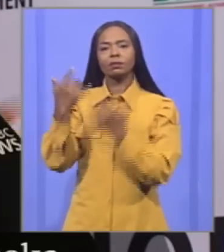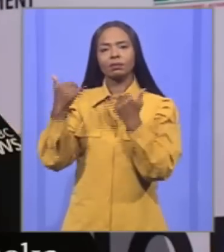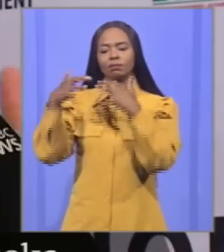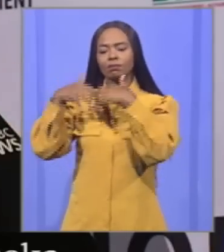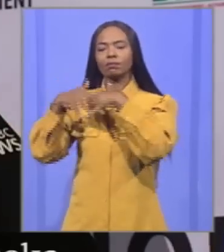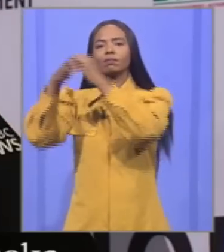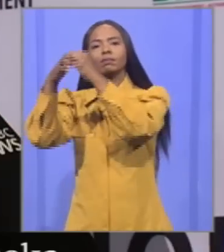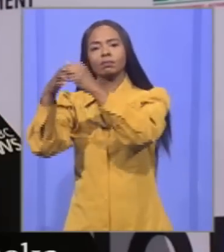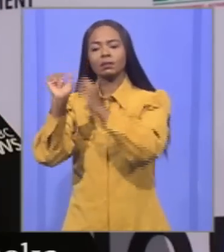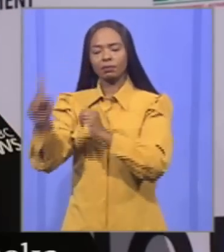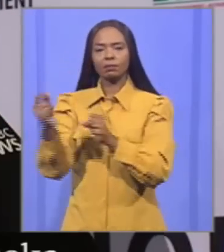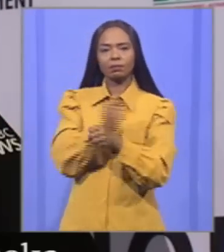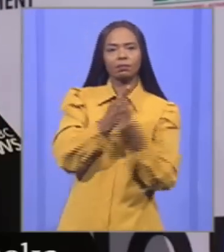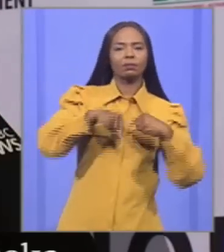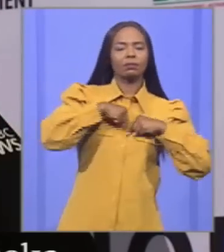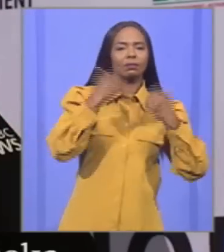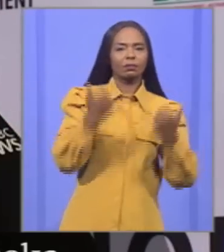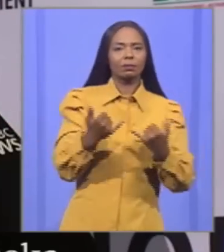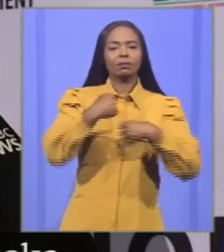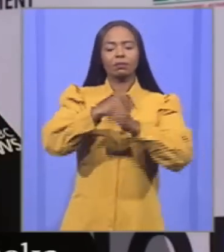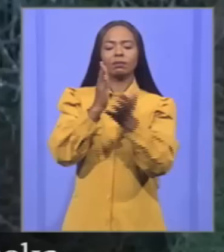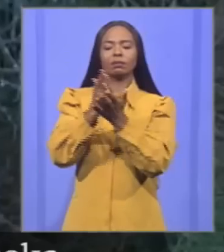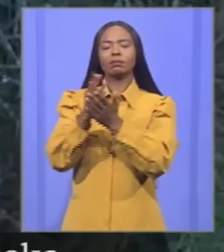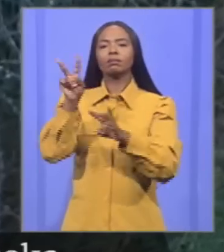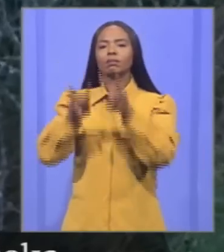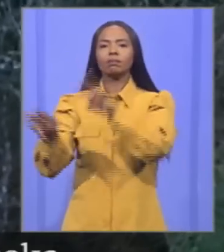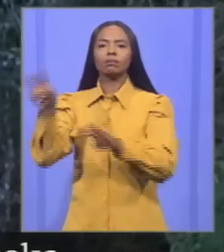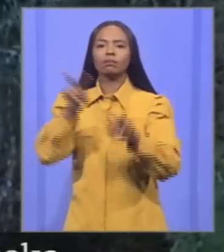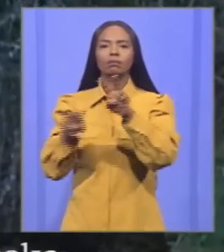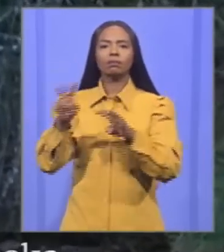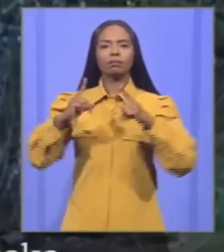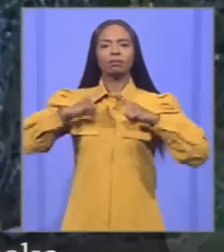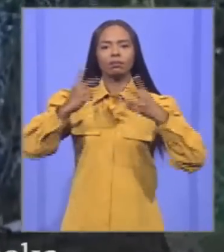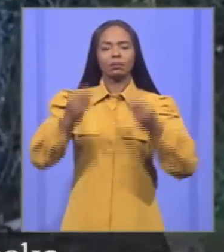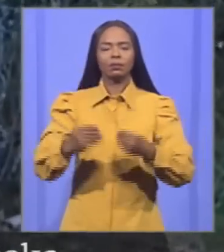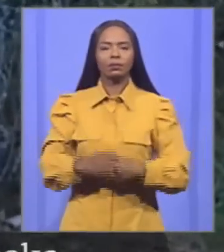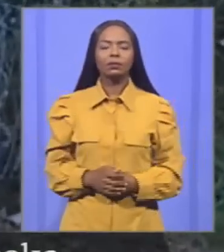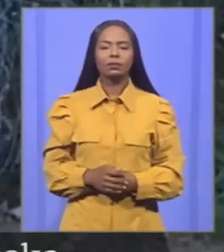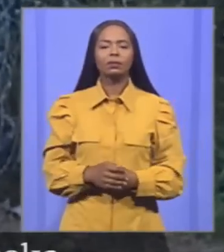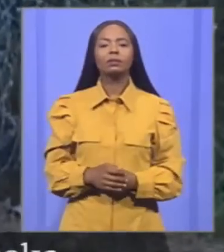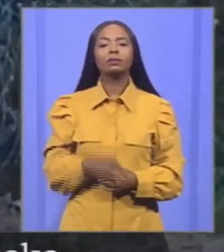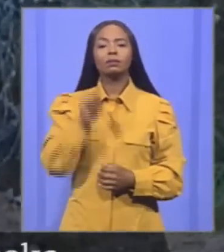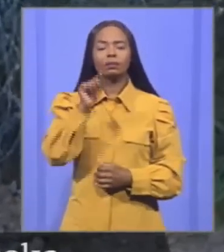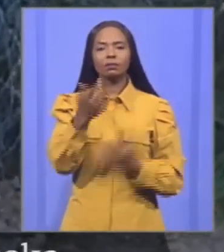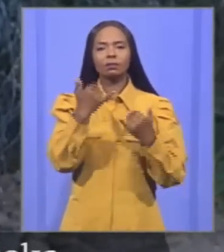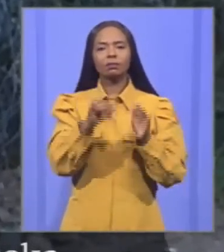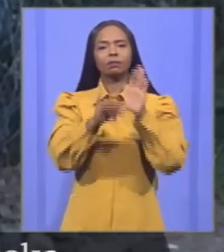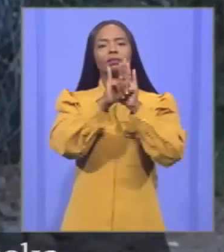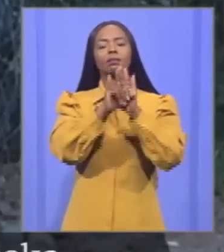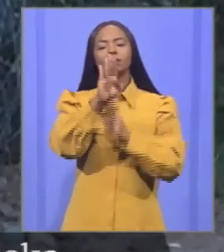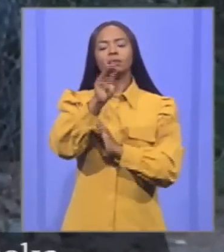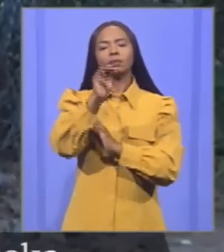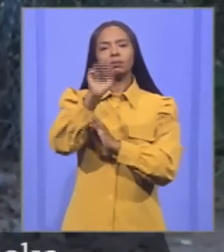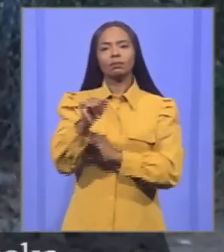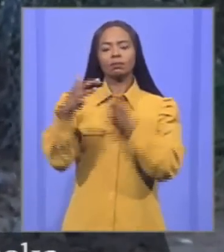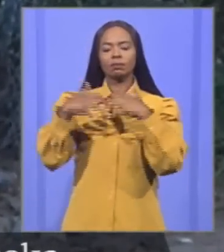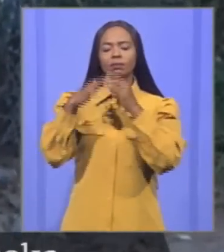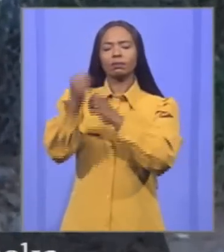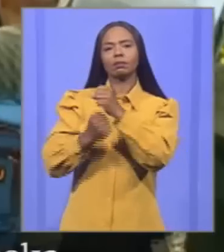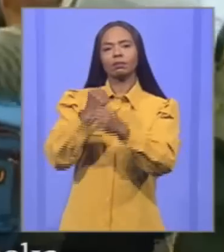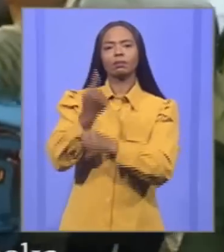an integrated border management platform. So we do engage with them. Moranang o rogwa o tshwaya ngwaga BMA e ntse e